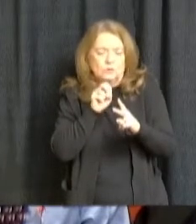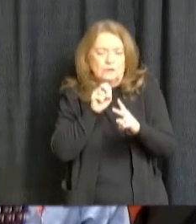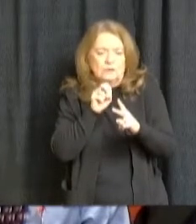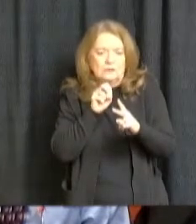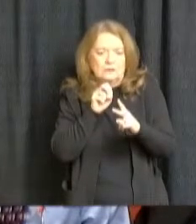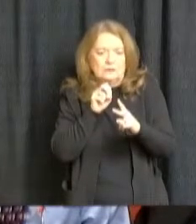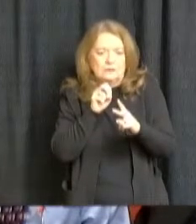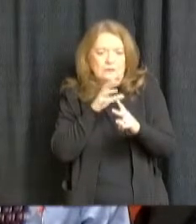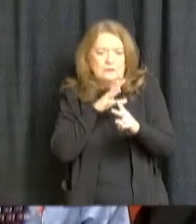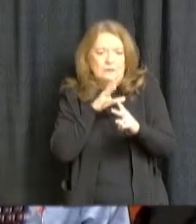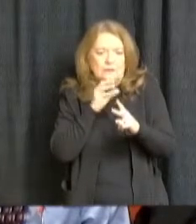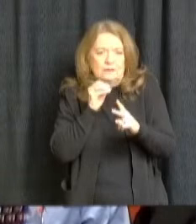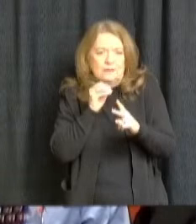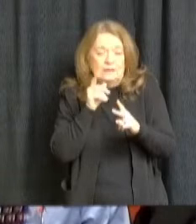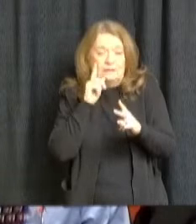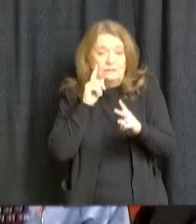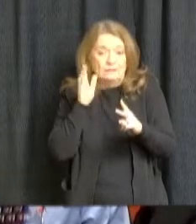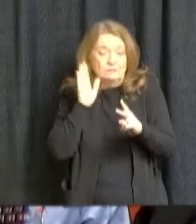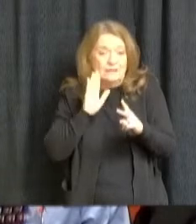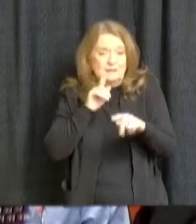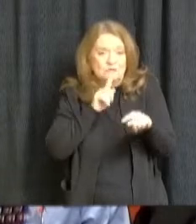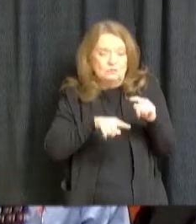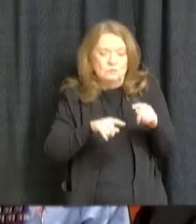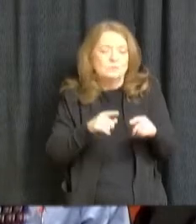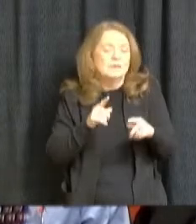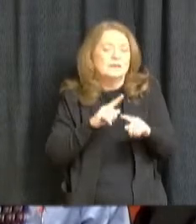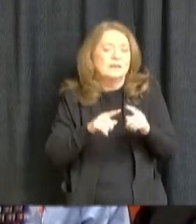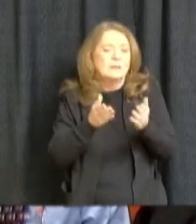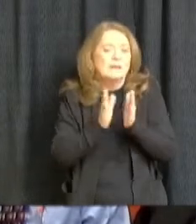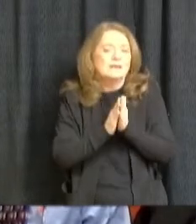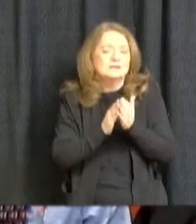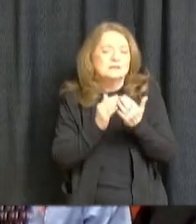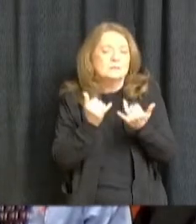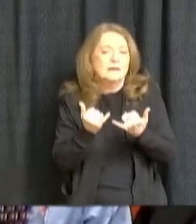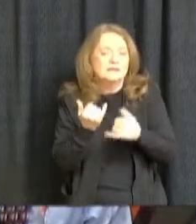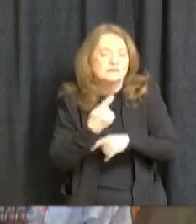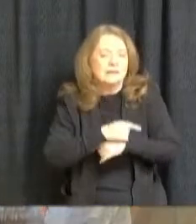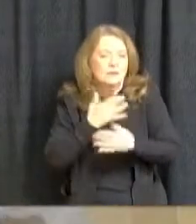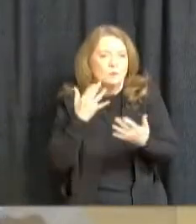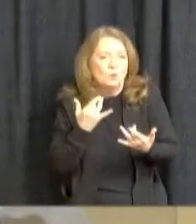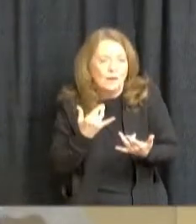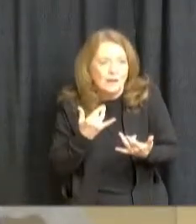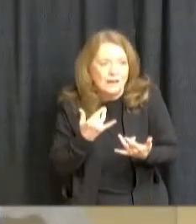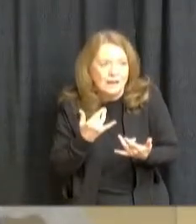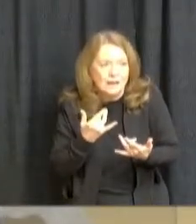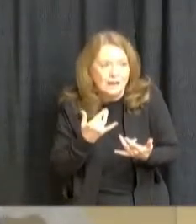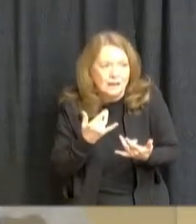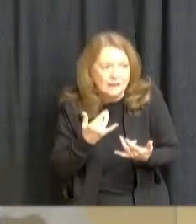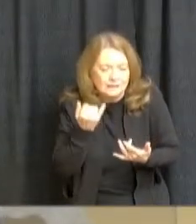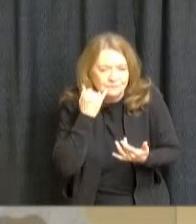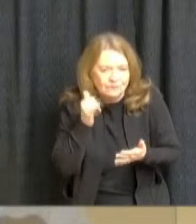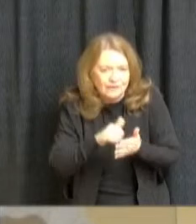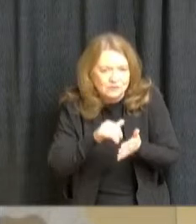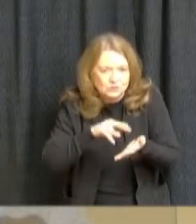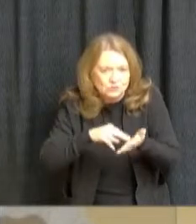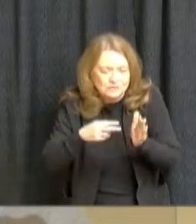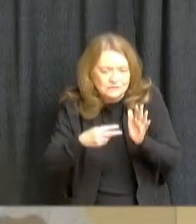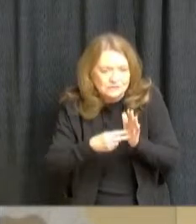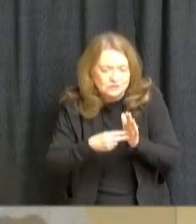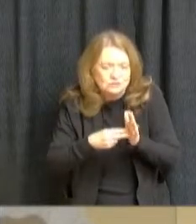could build apartments at that time. like I said, I'm asking on this one today. Yes. You know, why we, Yes, ma'am. why, if that's what you're intending on